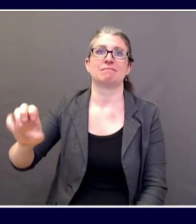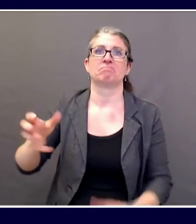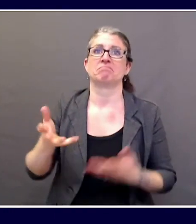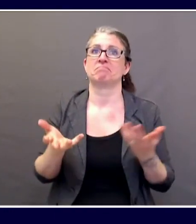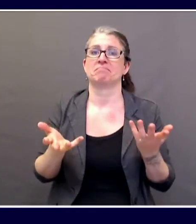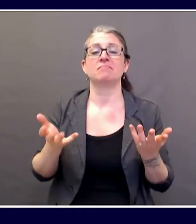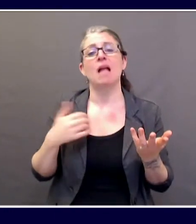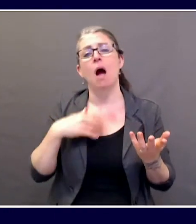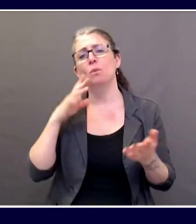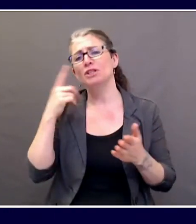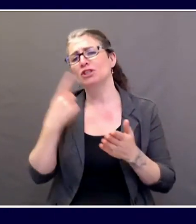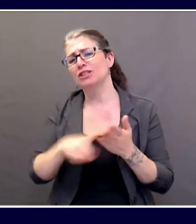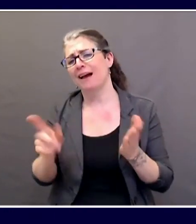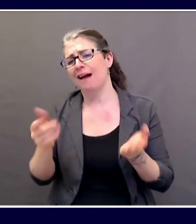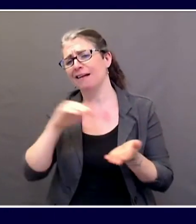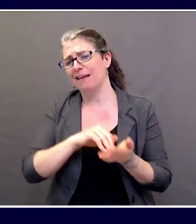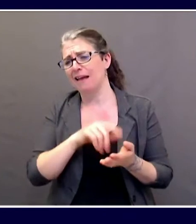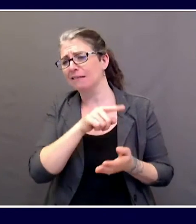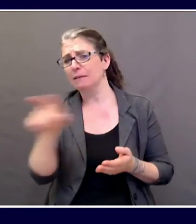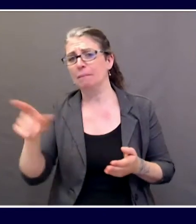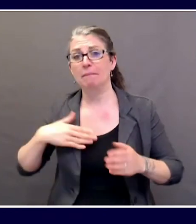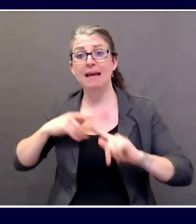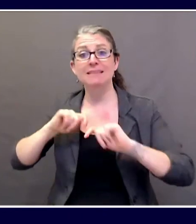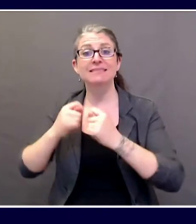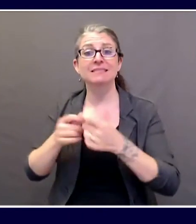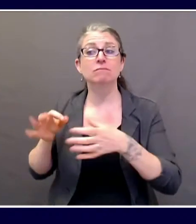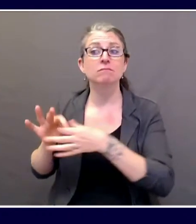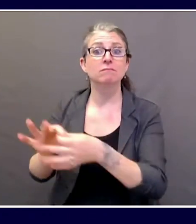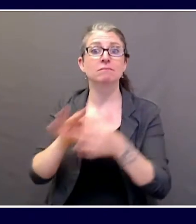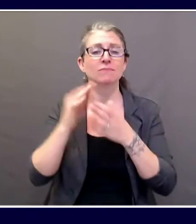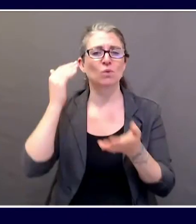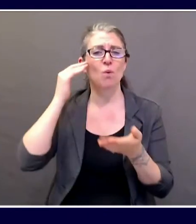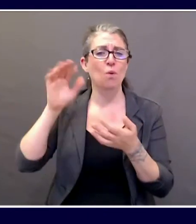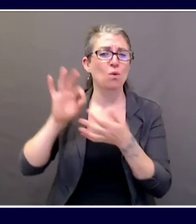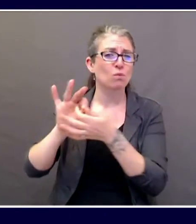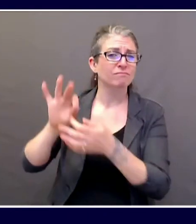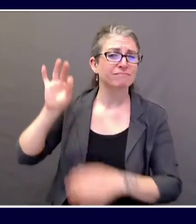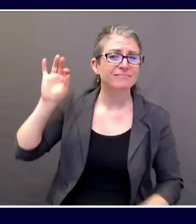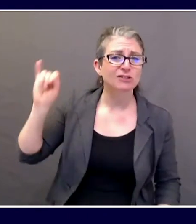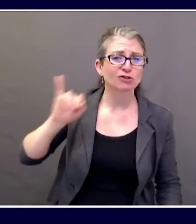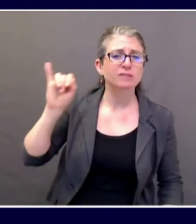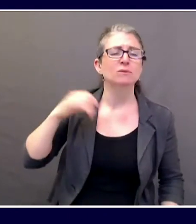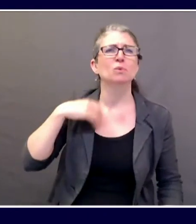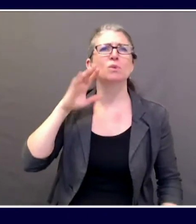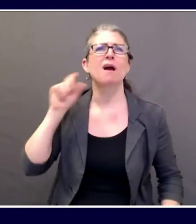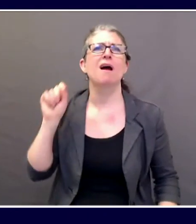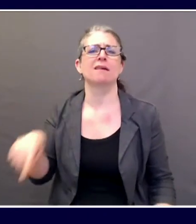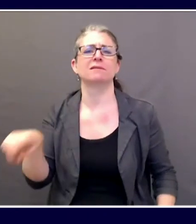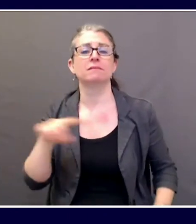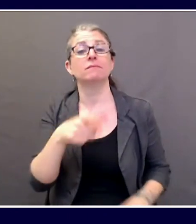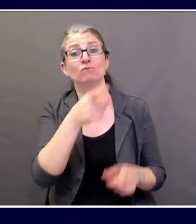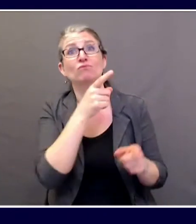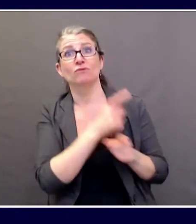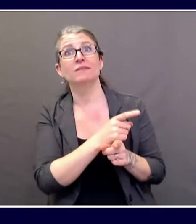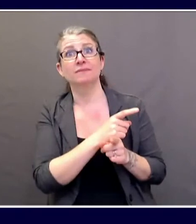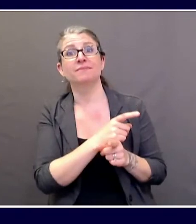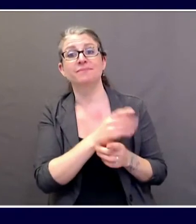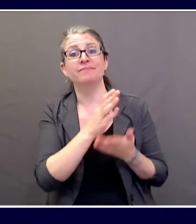emails and tweets and outreach from folks who've said, "Hey, this is hard for me. This is a